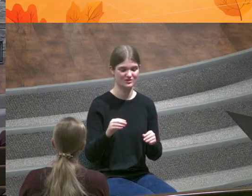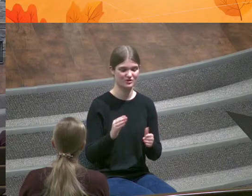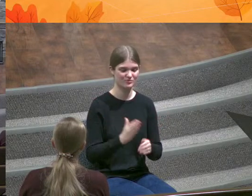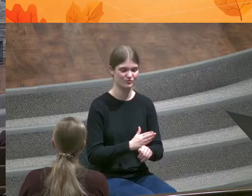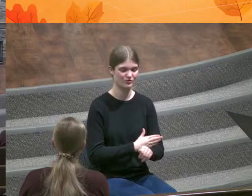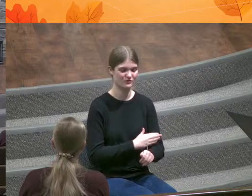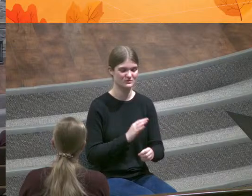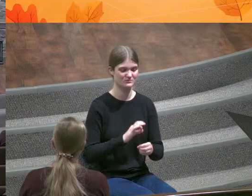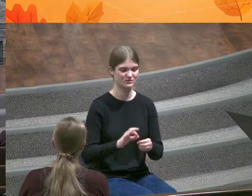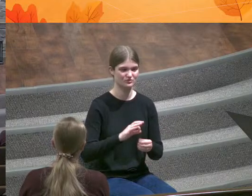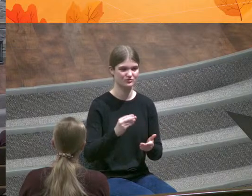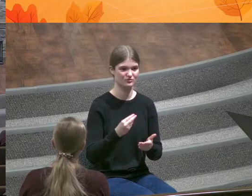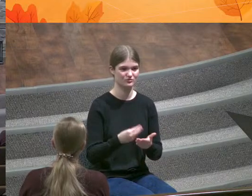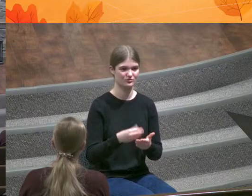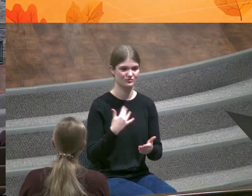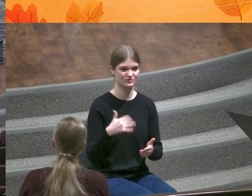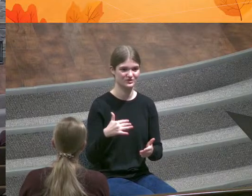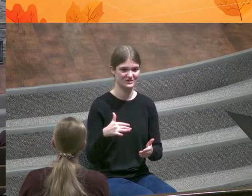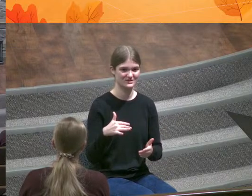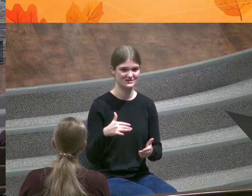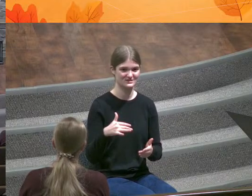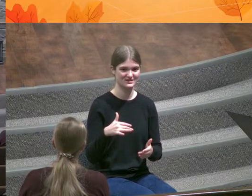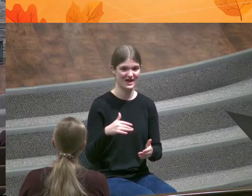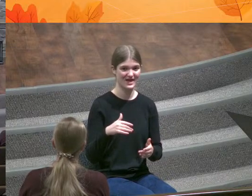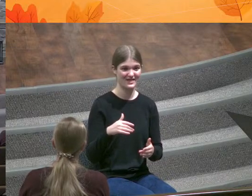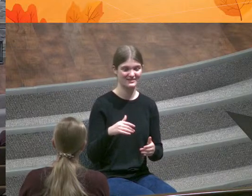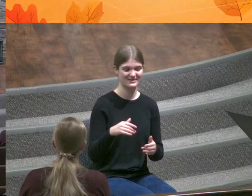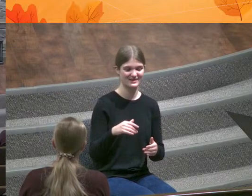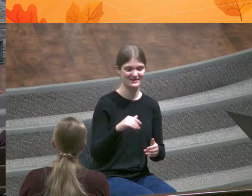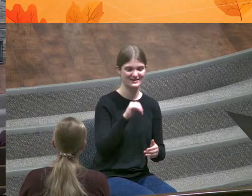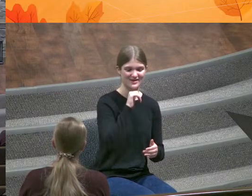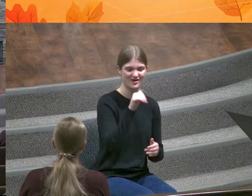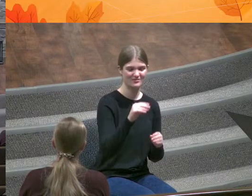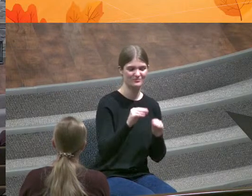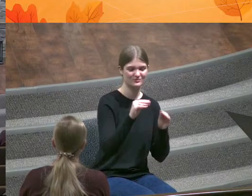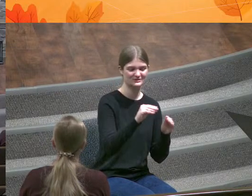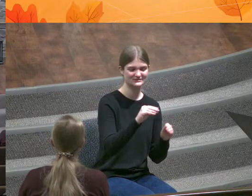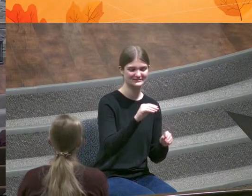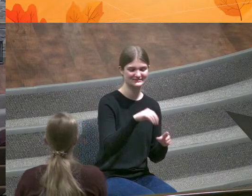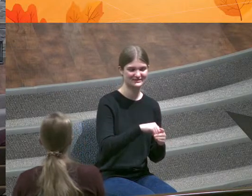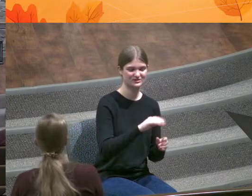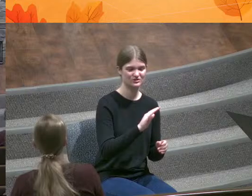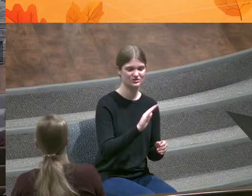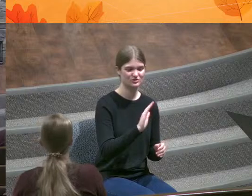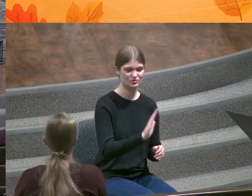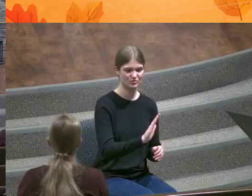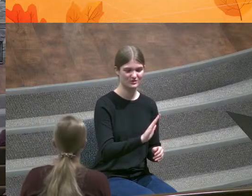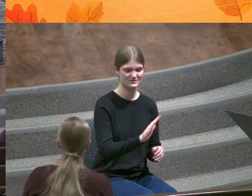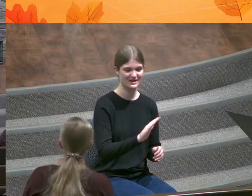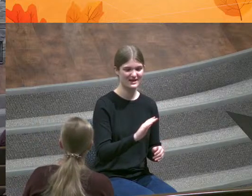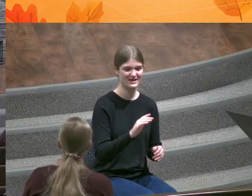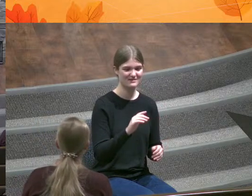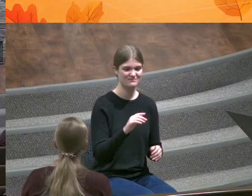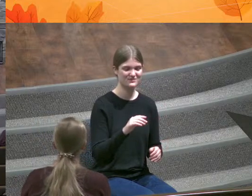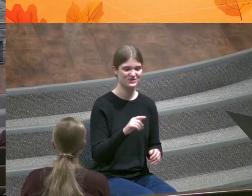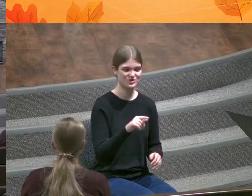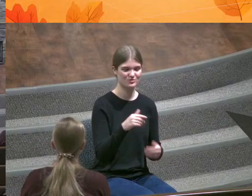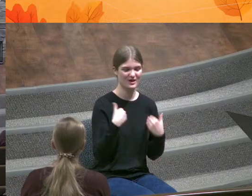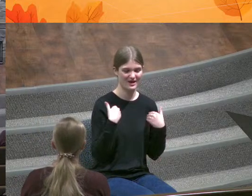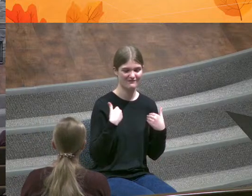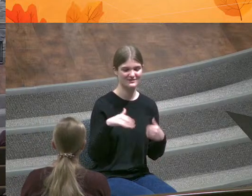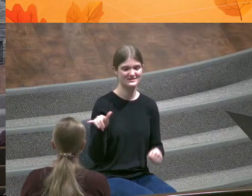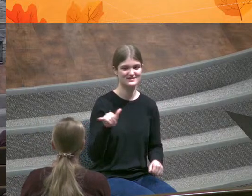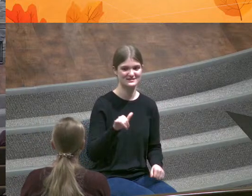grow spiritual riches. God didn't put something in his pantry that, well, he just didn't care as much about if you